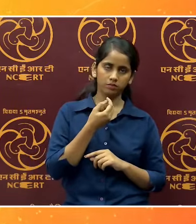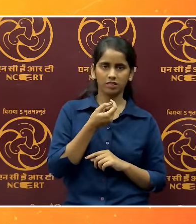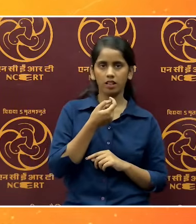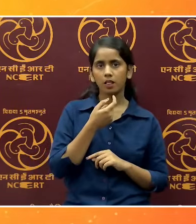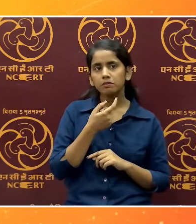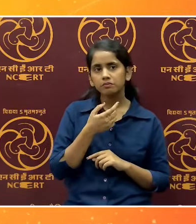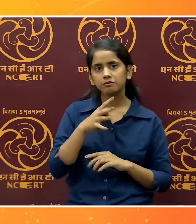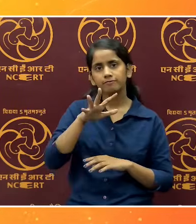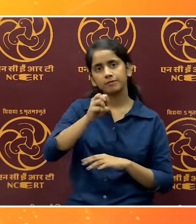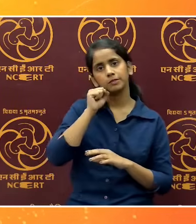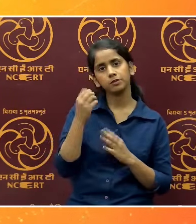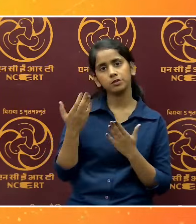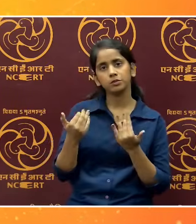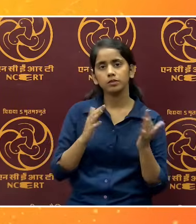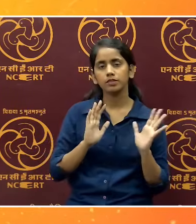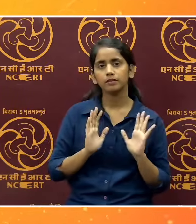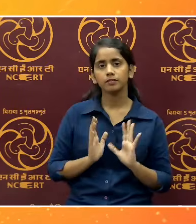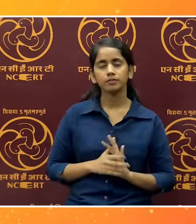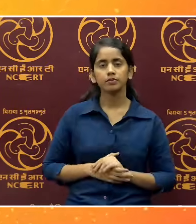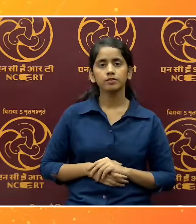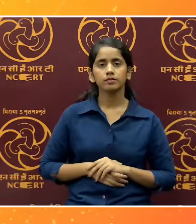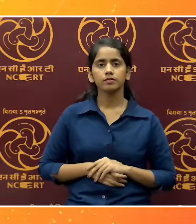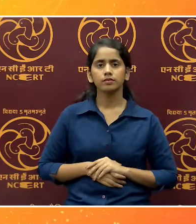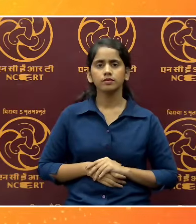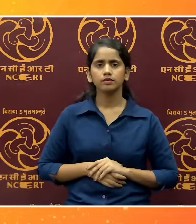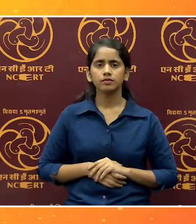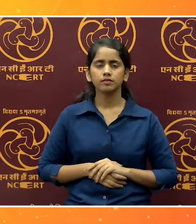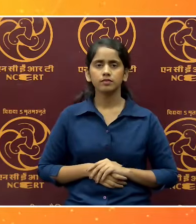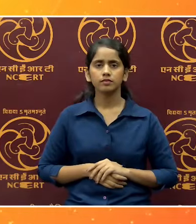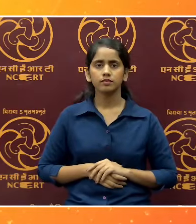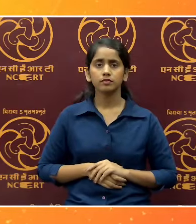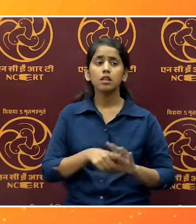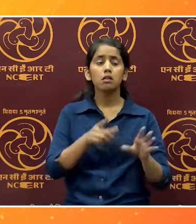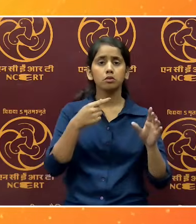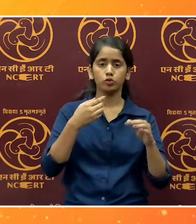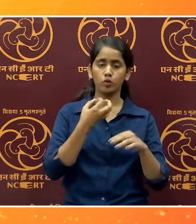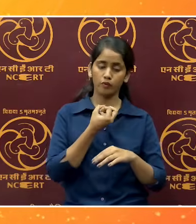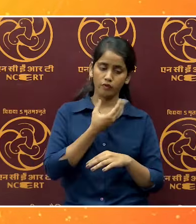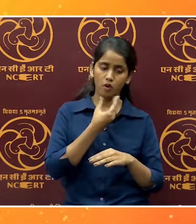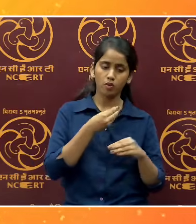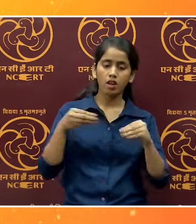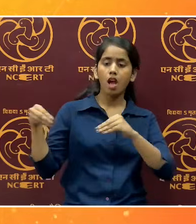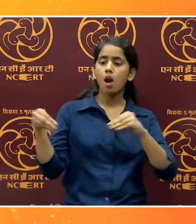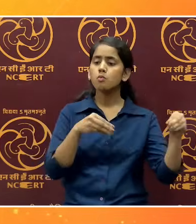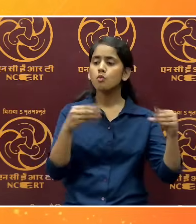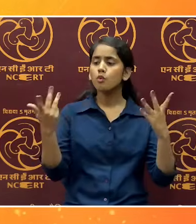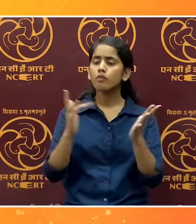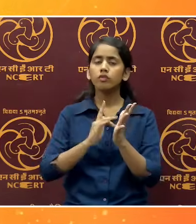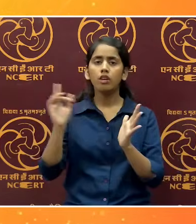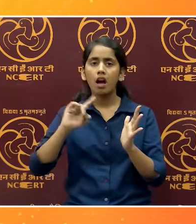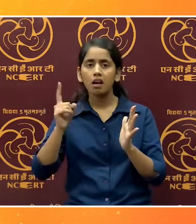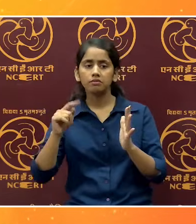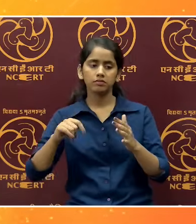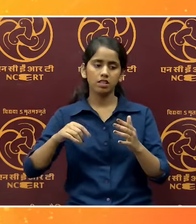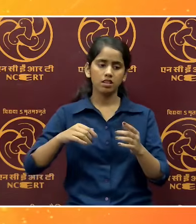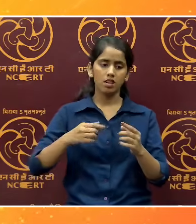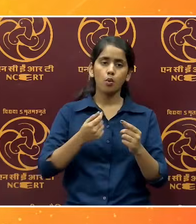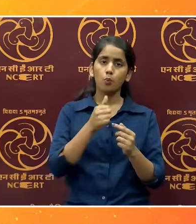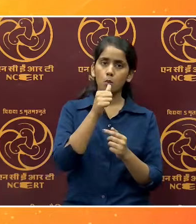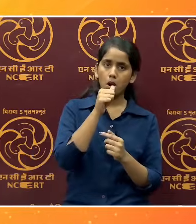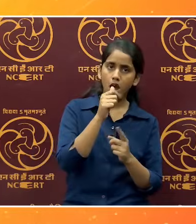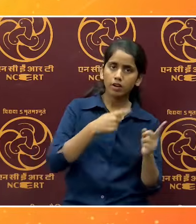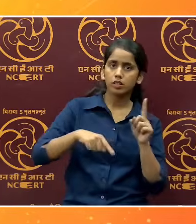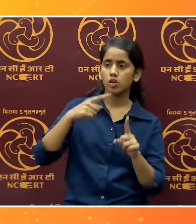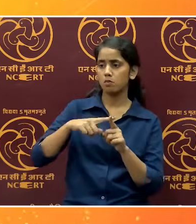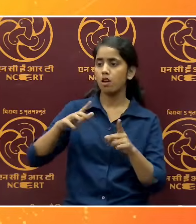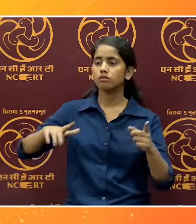tongue. How does the frog move in water and on land? On land, he